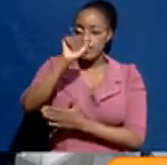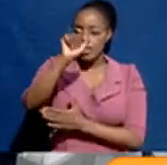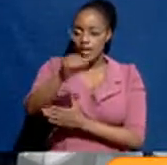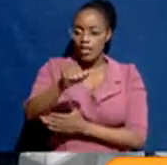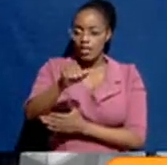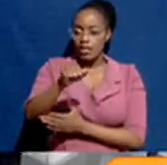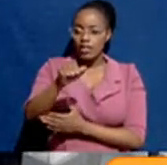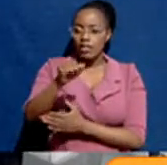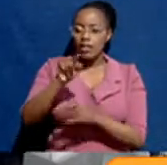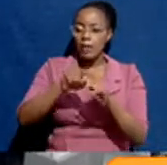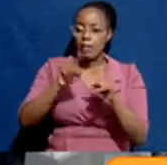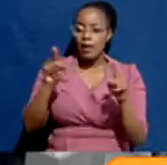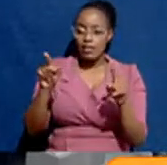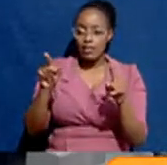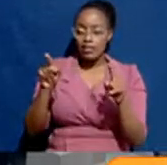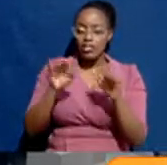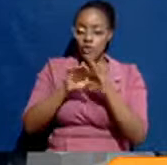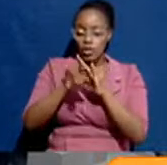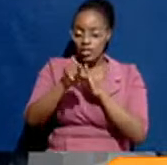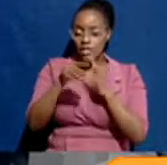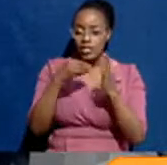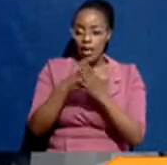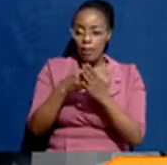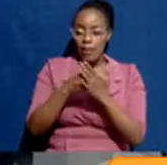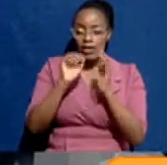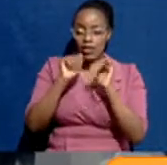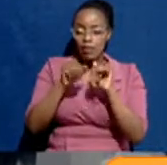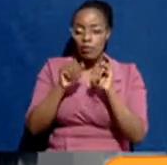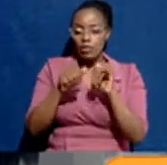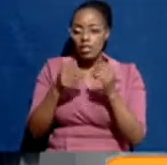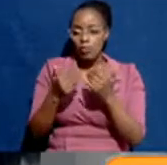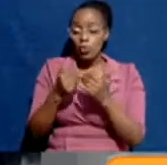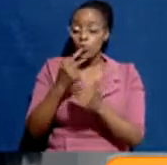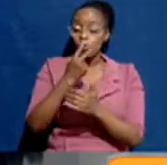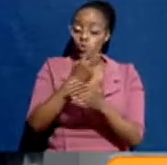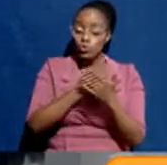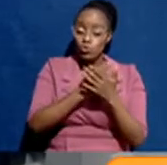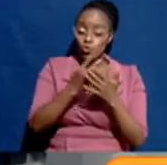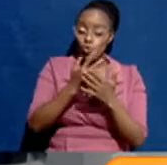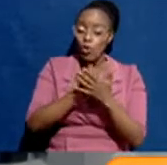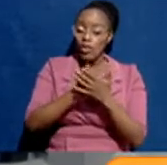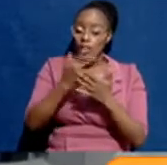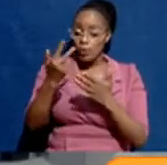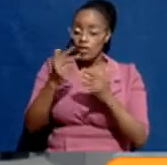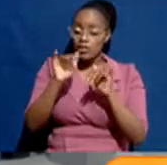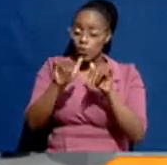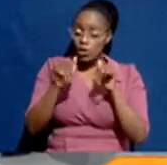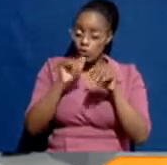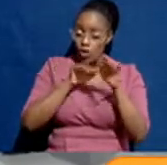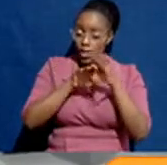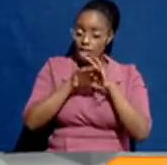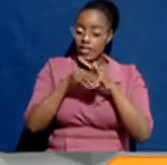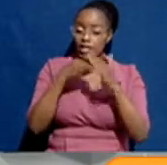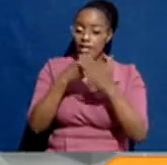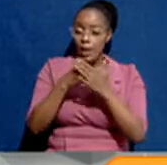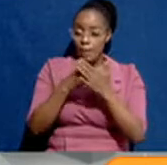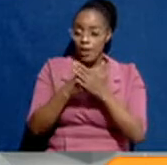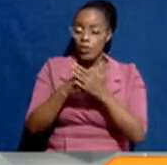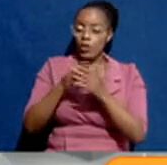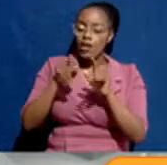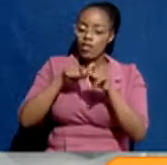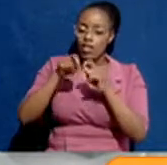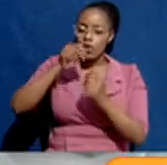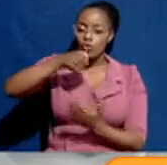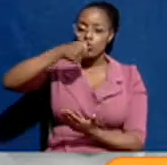Yeah. But to access that money may take you 2 to 3 weeks to access the money. And that is why we have been pushing the controller of